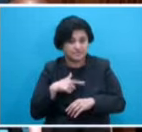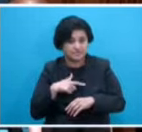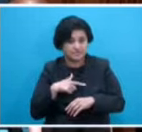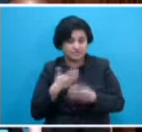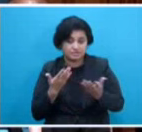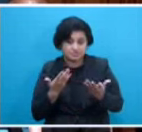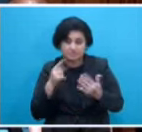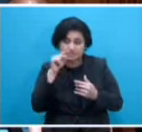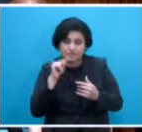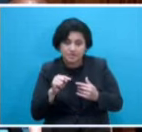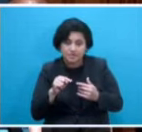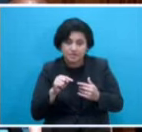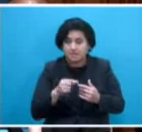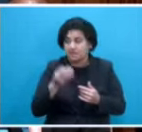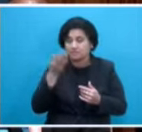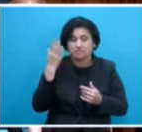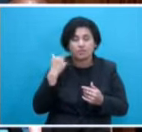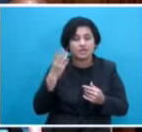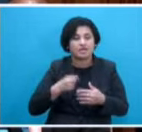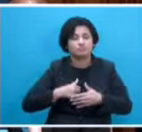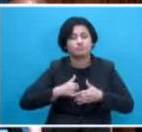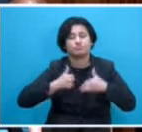whopping $666 million.